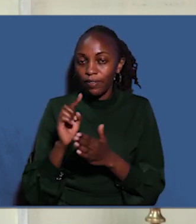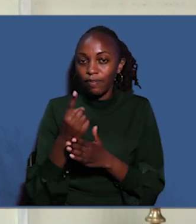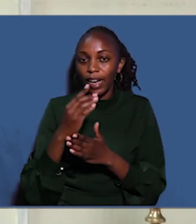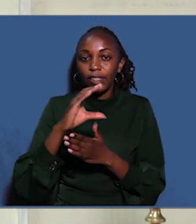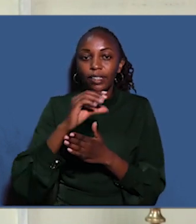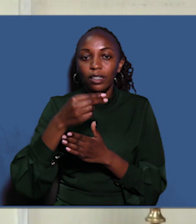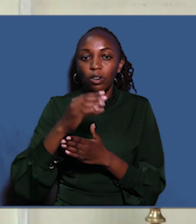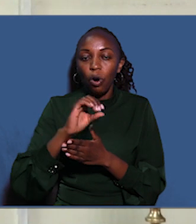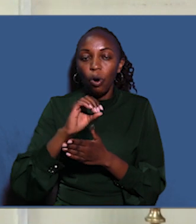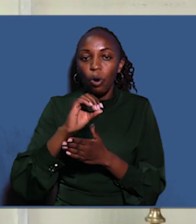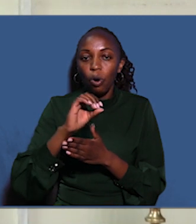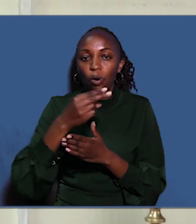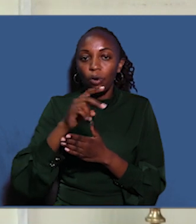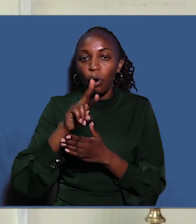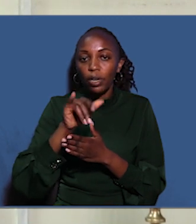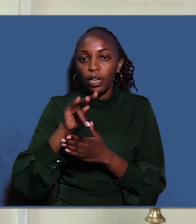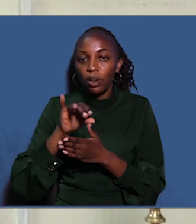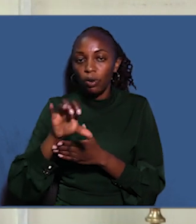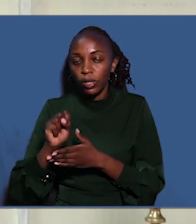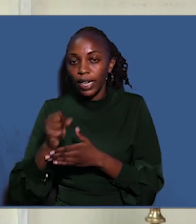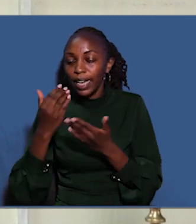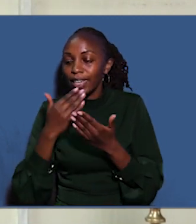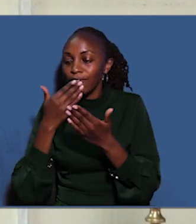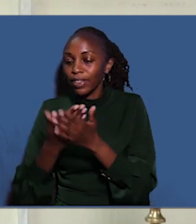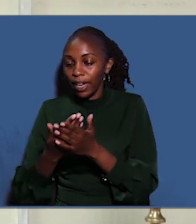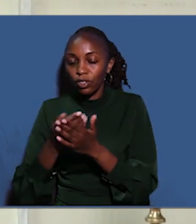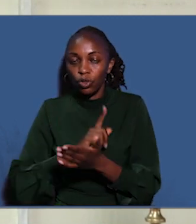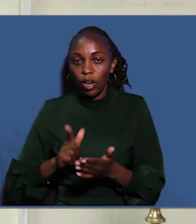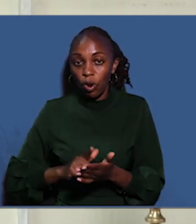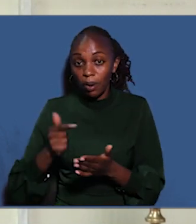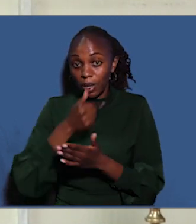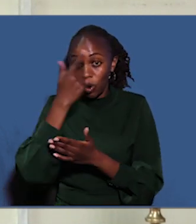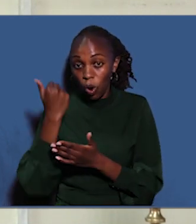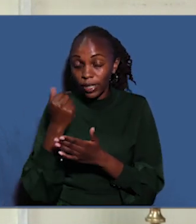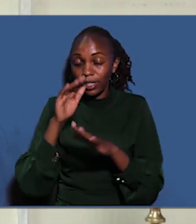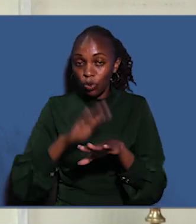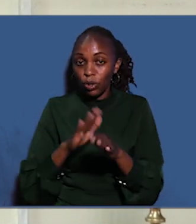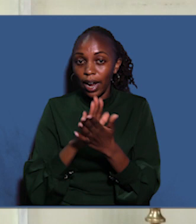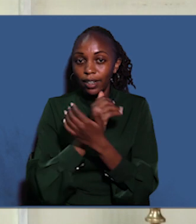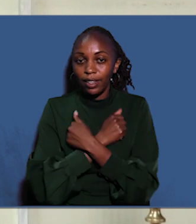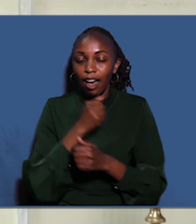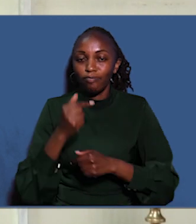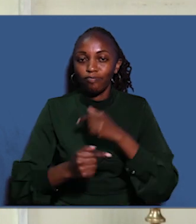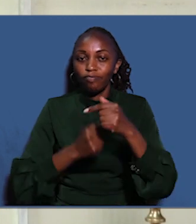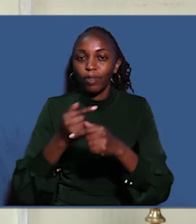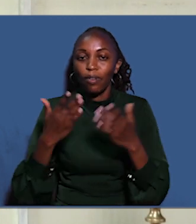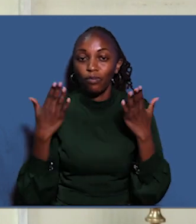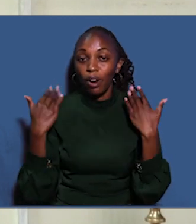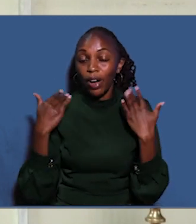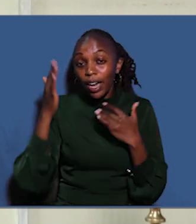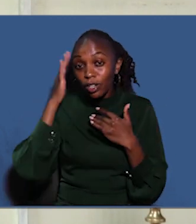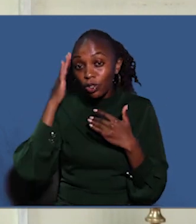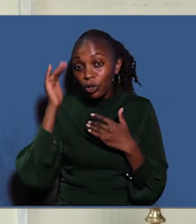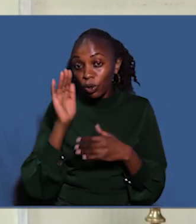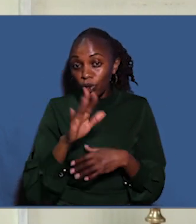1 Chronicles 16:34, give thanks to the Lord for his good, for his love endures forever. Do you know who is